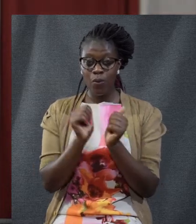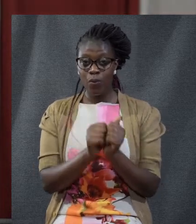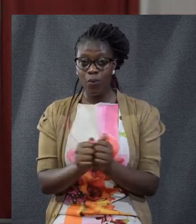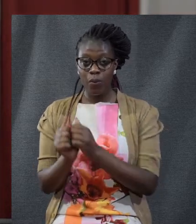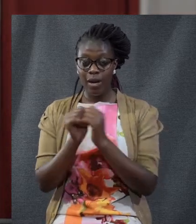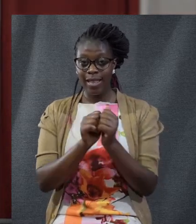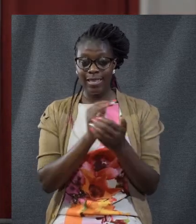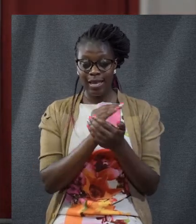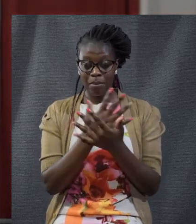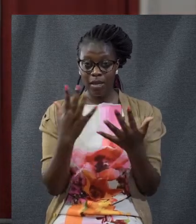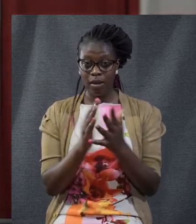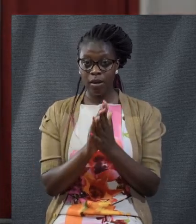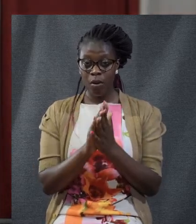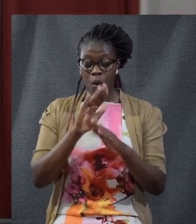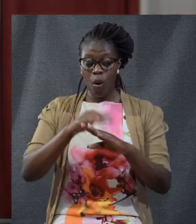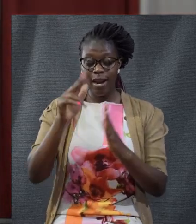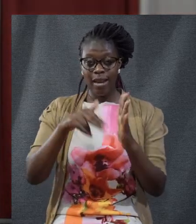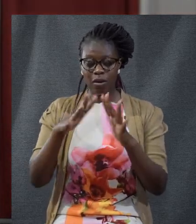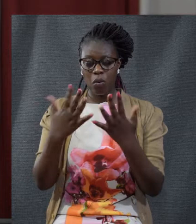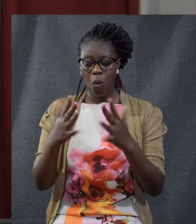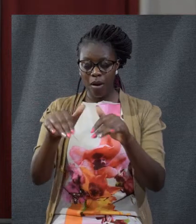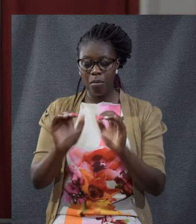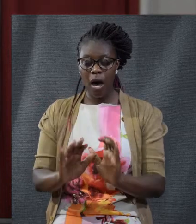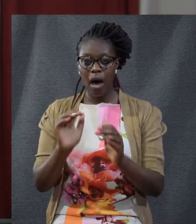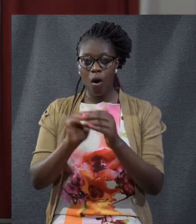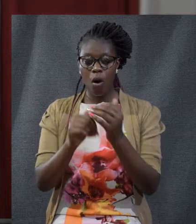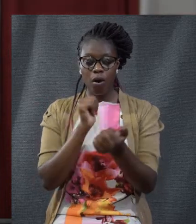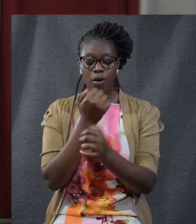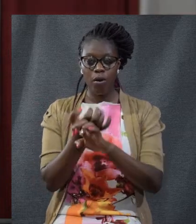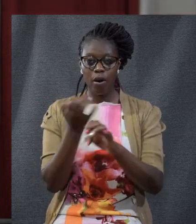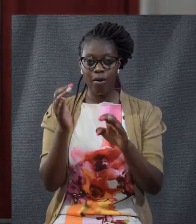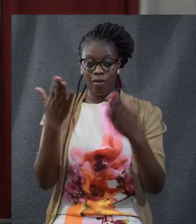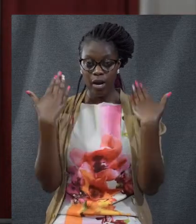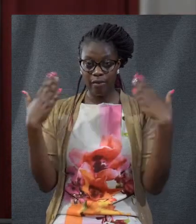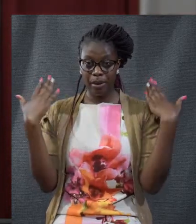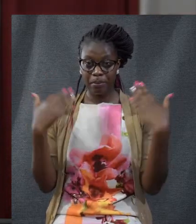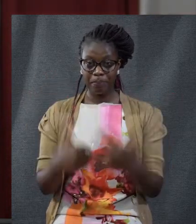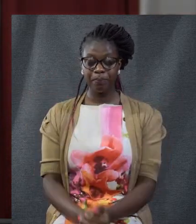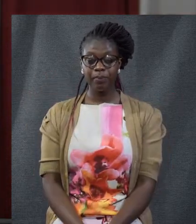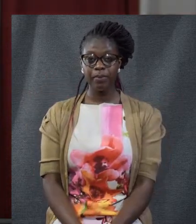tool on lead, all engraved in lock forever."